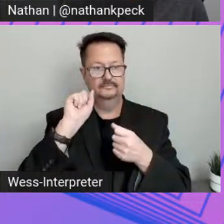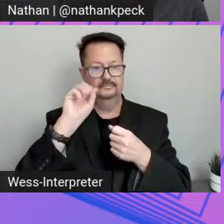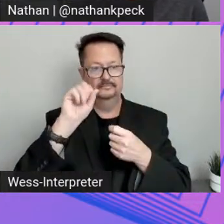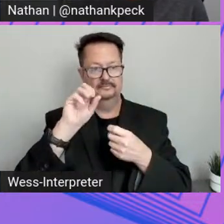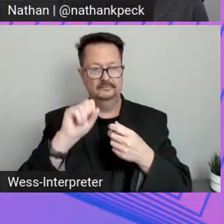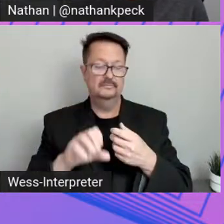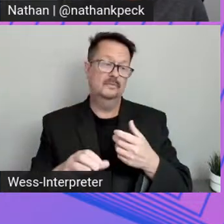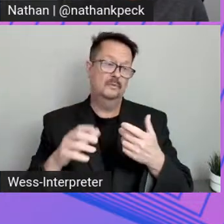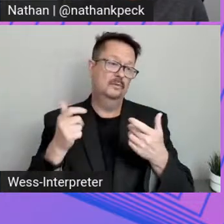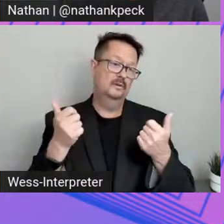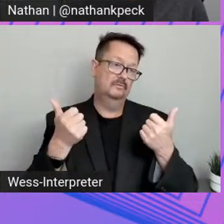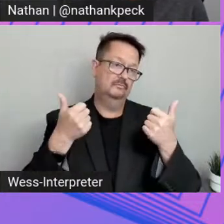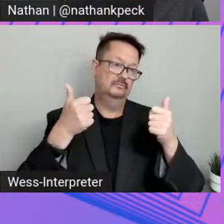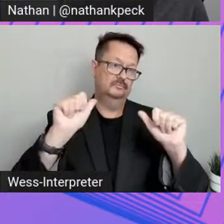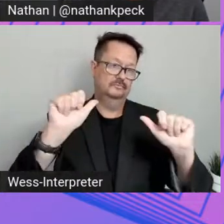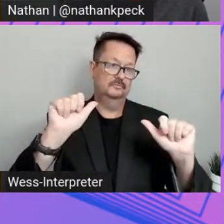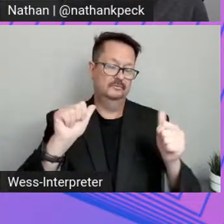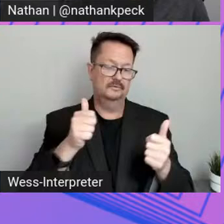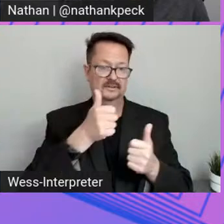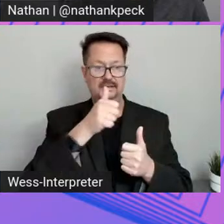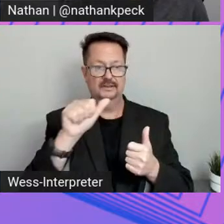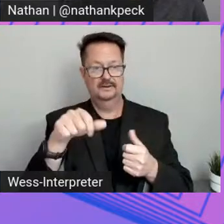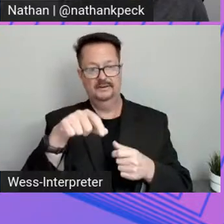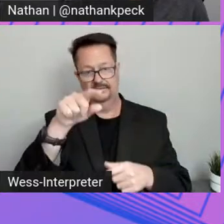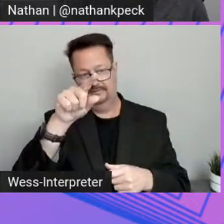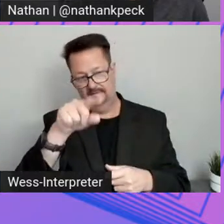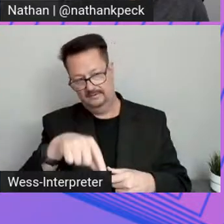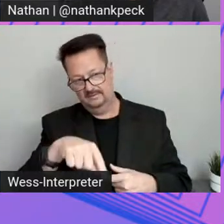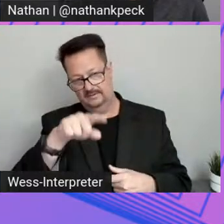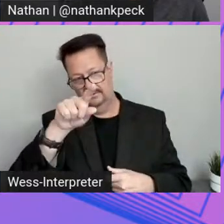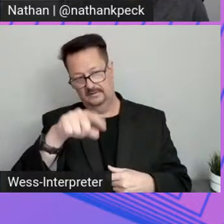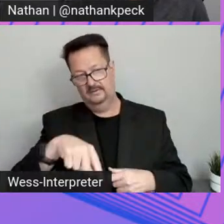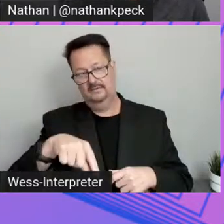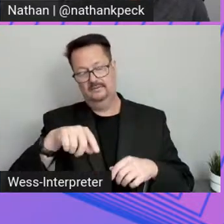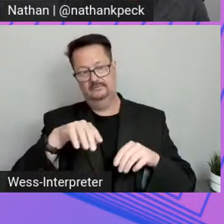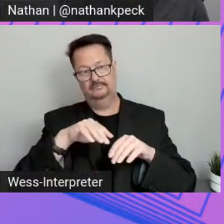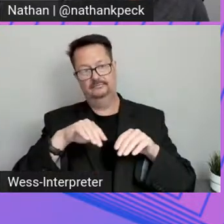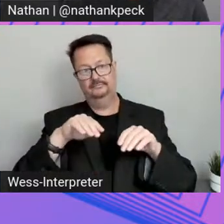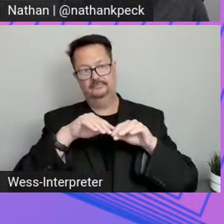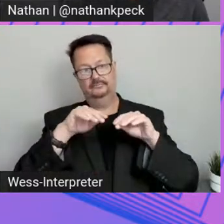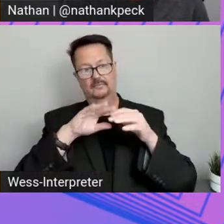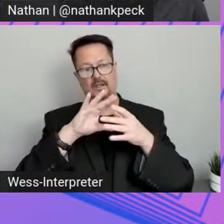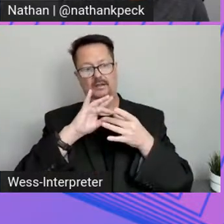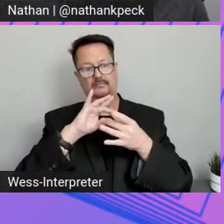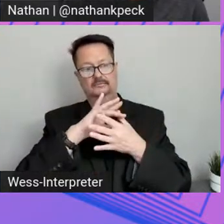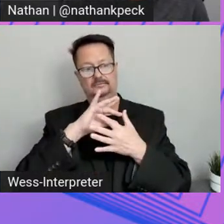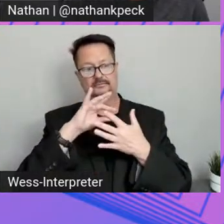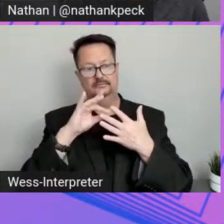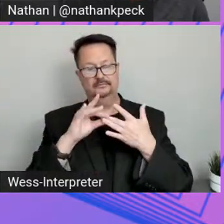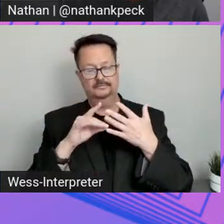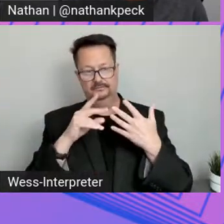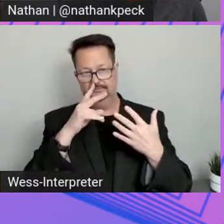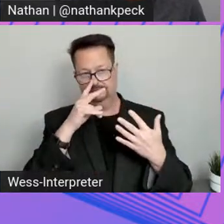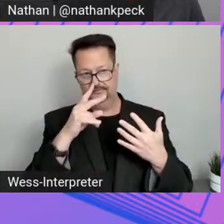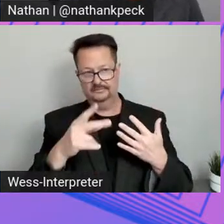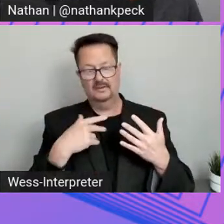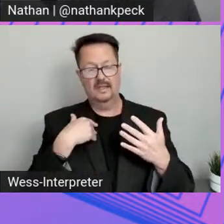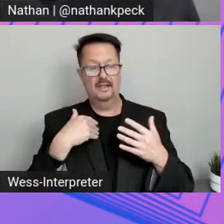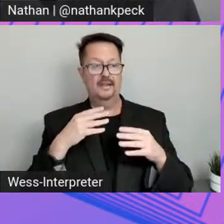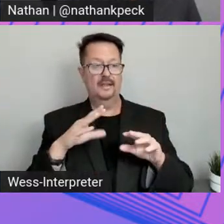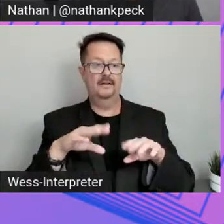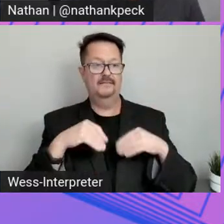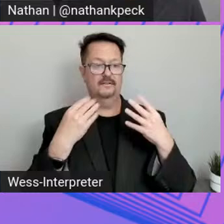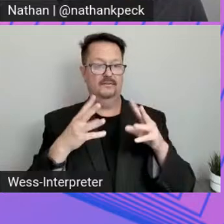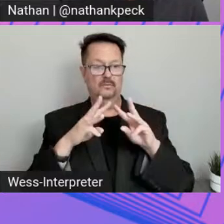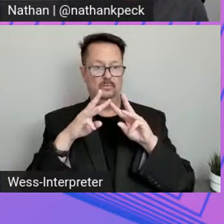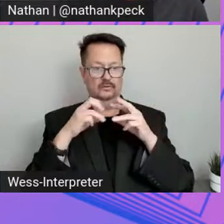out any of the serverless platforms that you've seen on these slides, I have workshops links here for